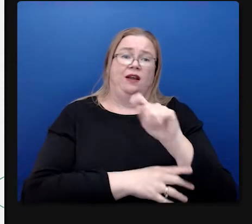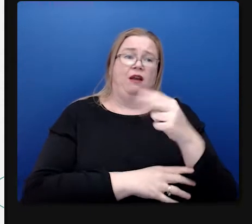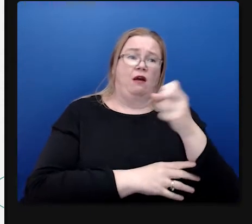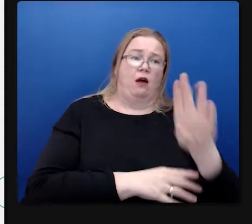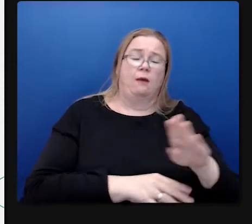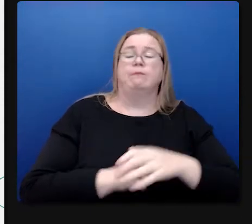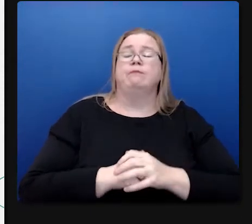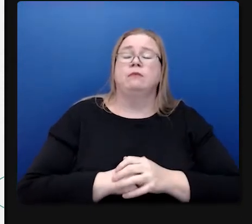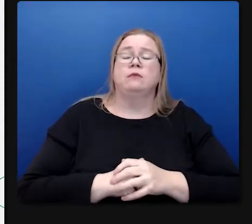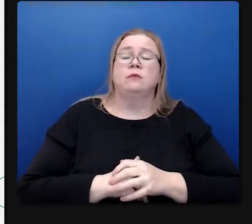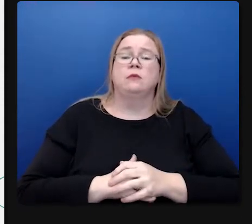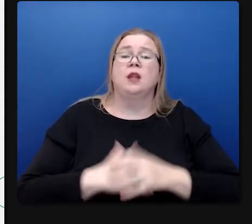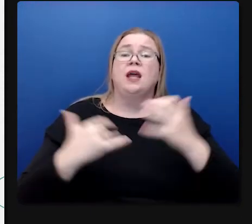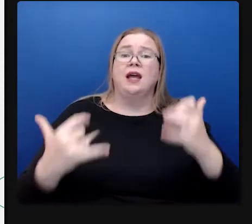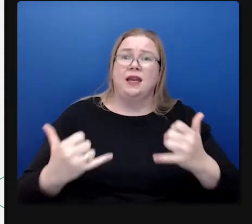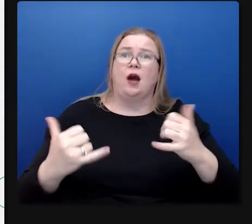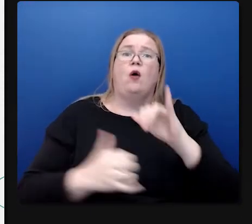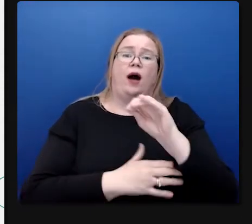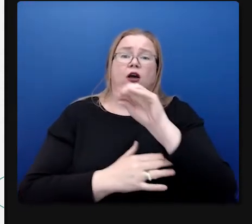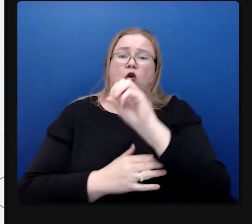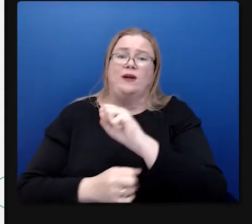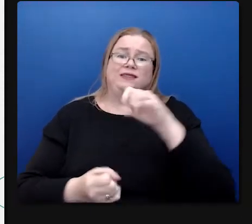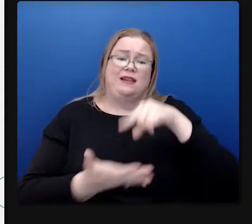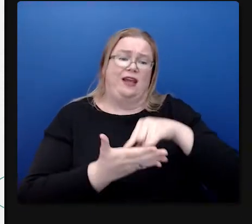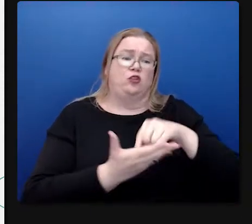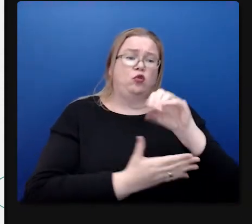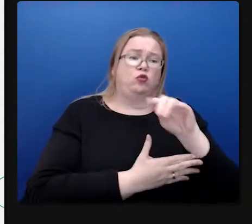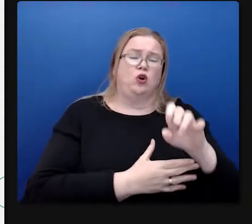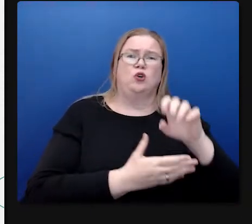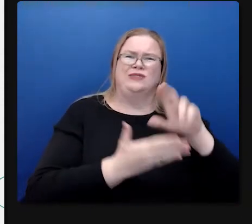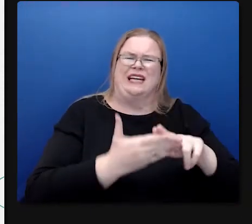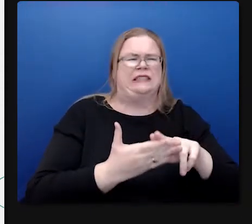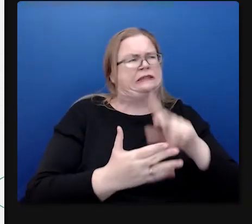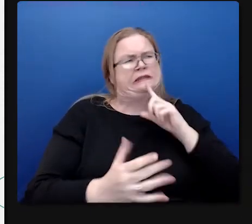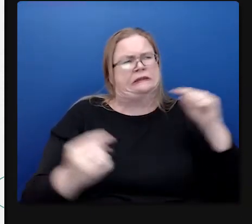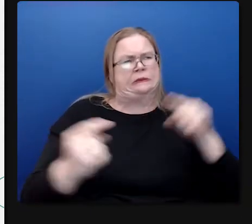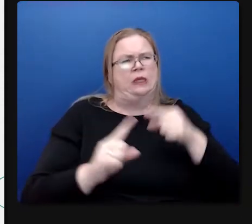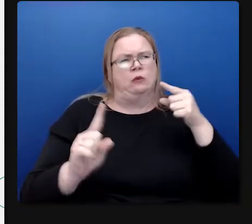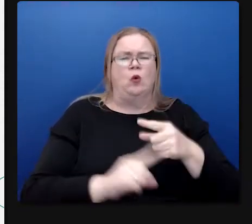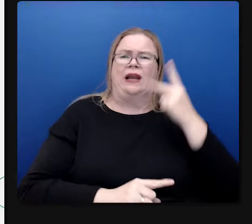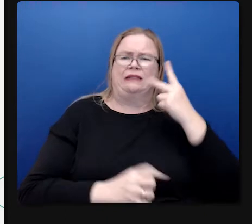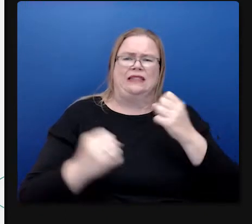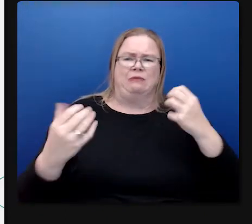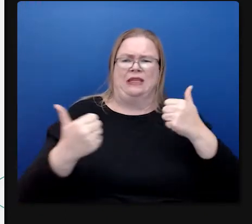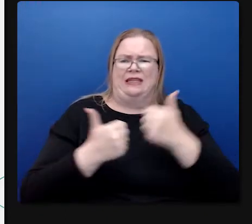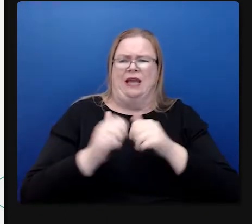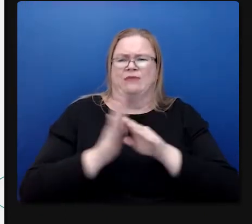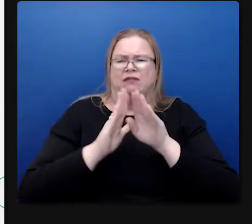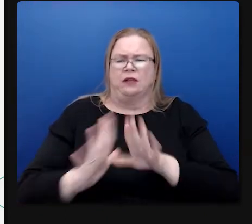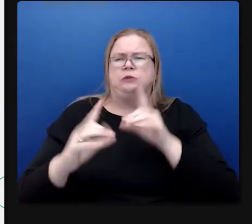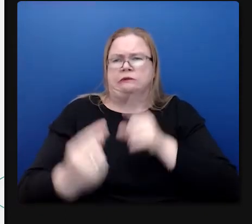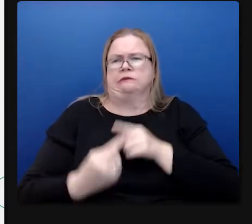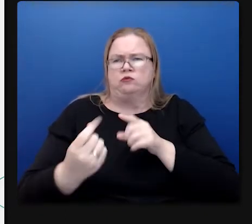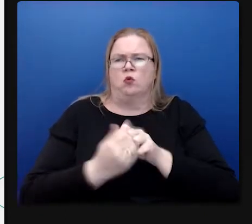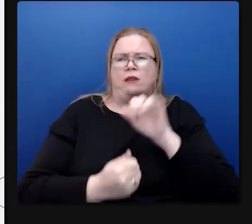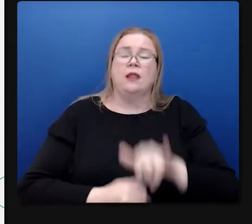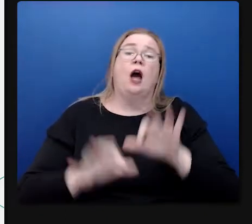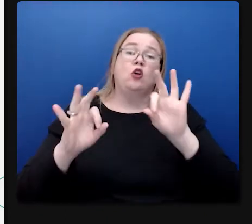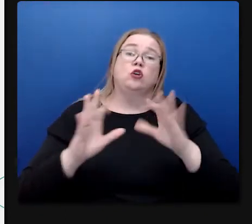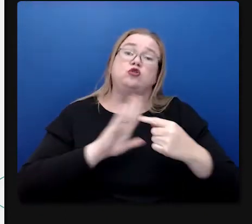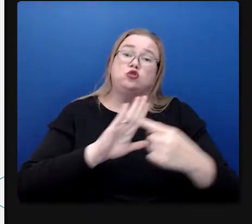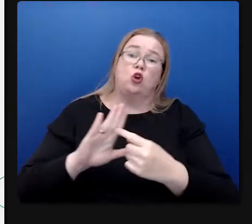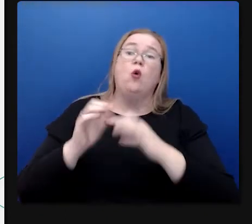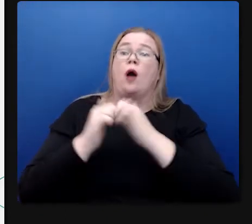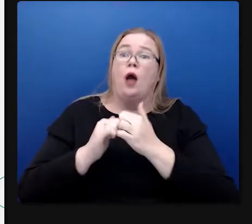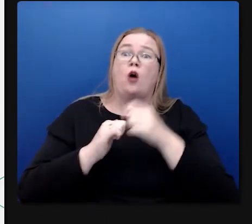Actions. Tackling iOS and Android code signing is a real pain point I see with a lot of game developers. And so this is going to be a great way to